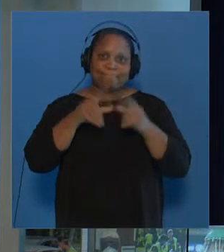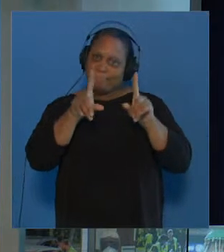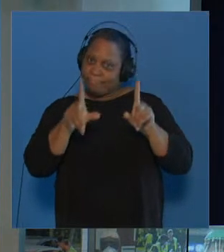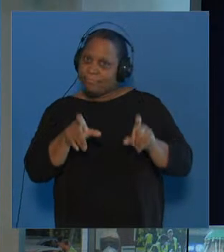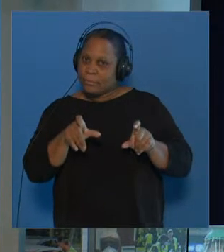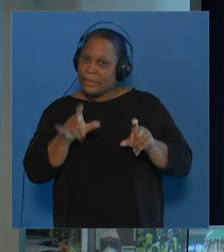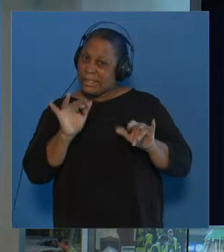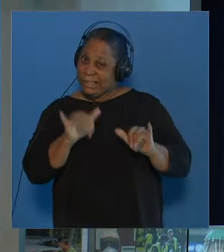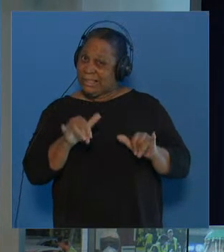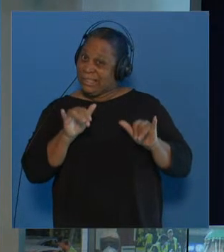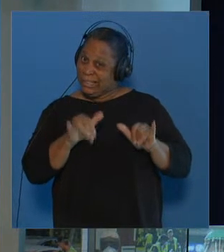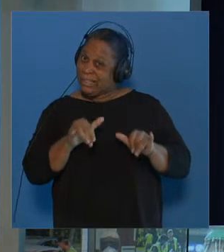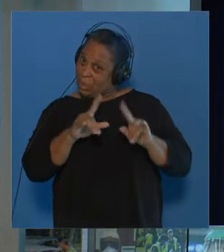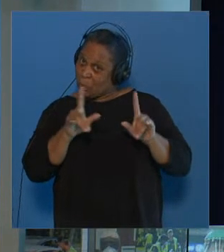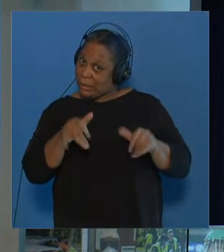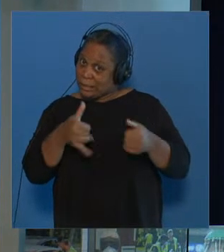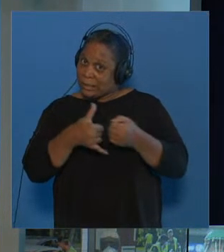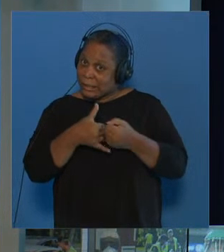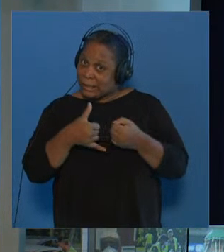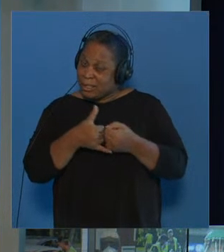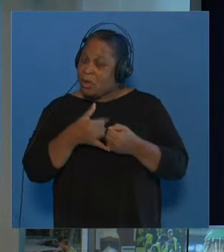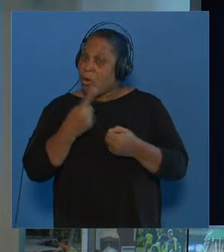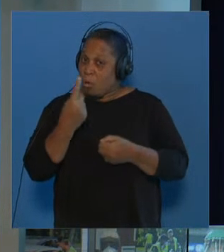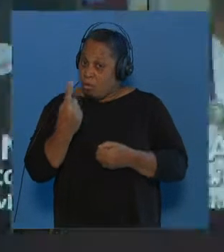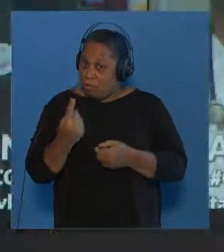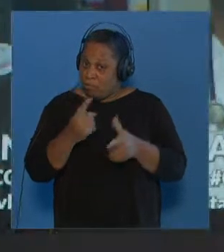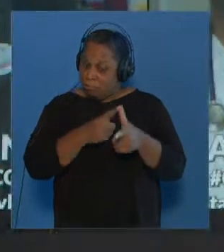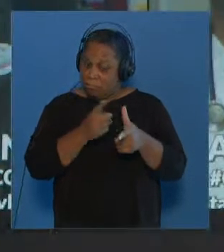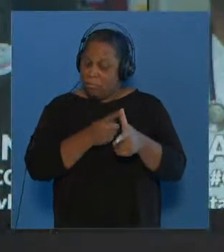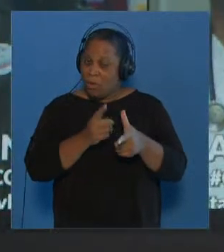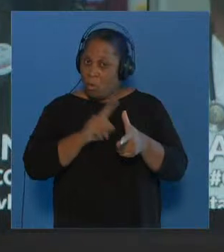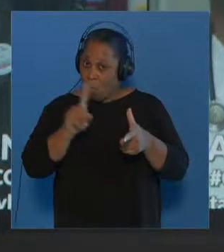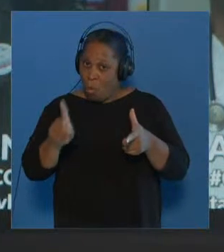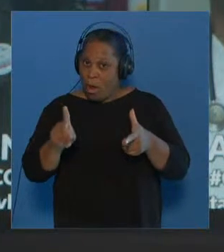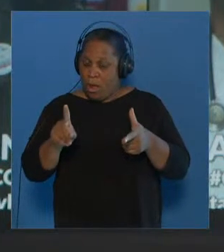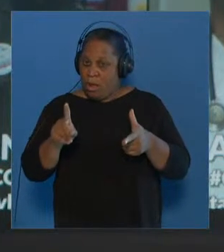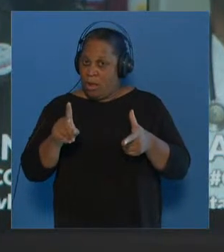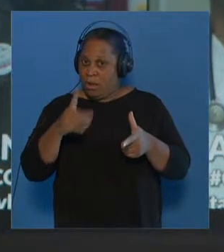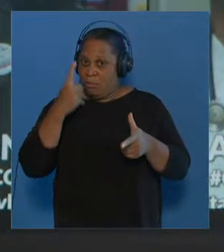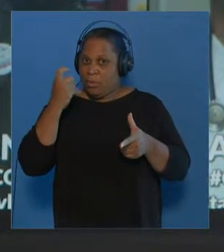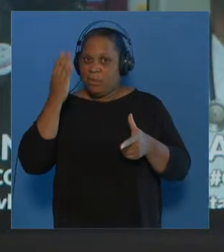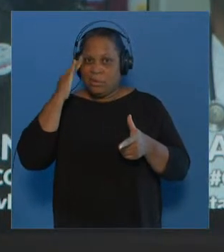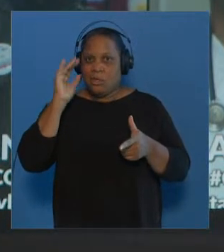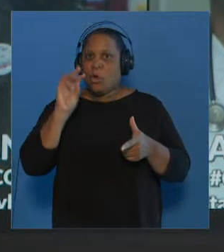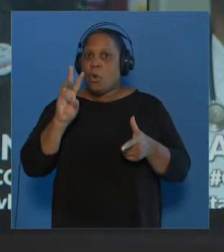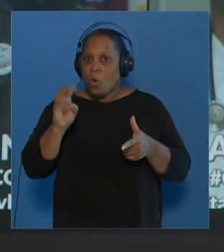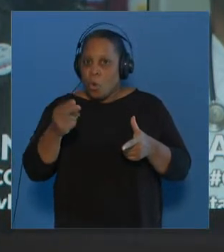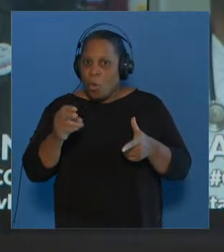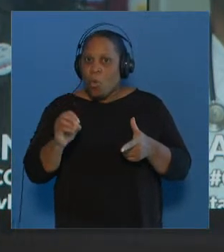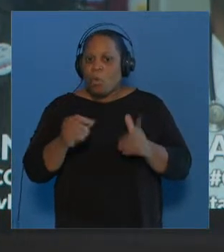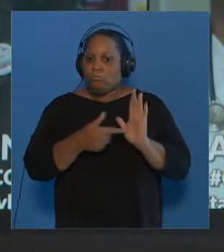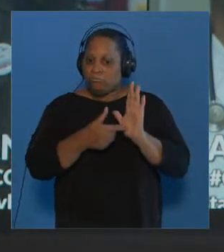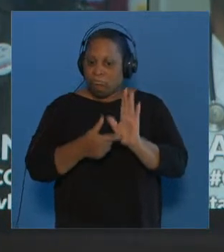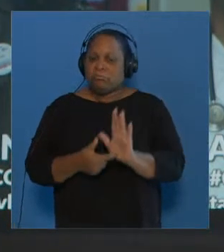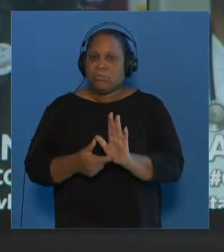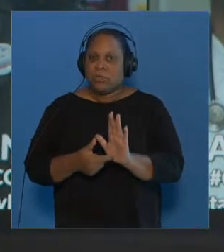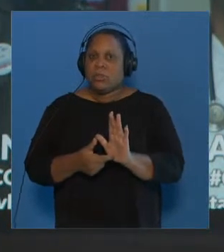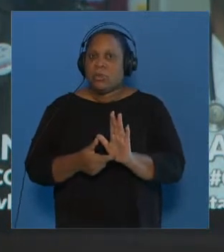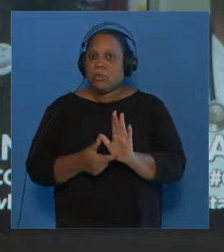still doing antibody testings? That's one. Because the World Health Organization has indicated